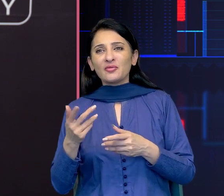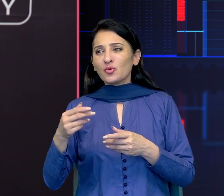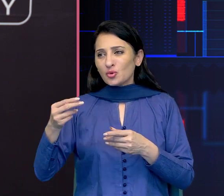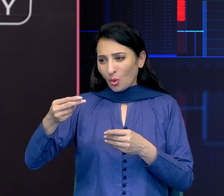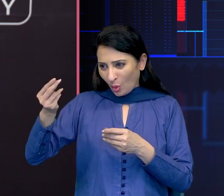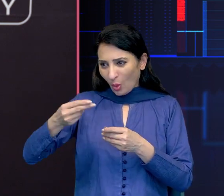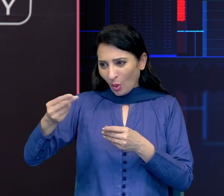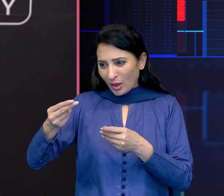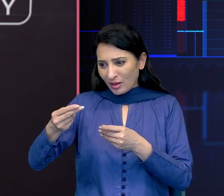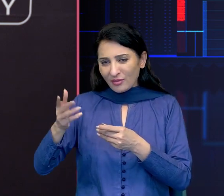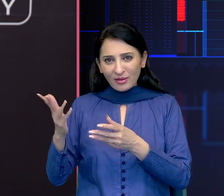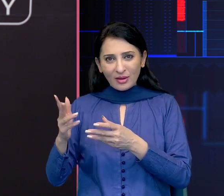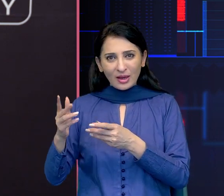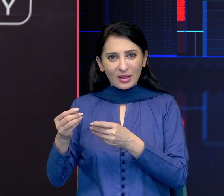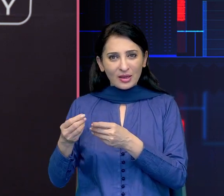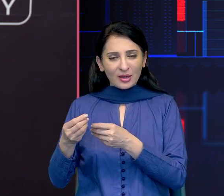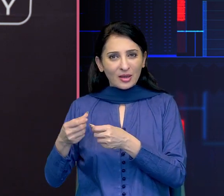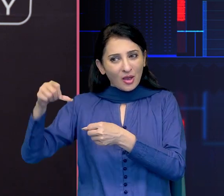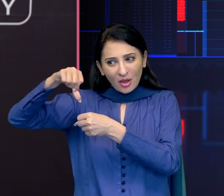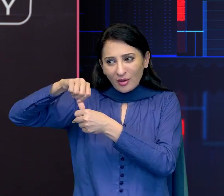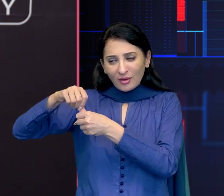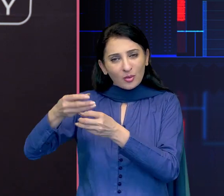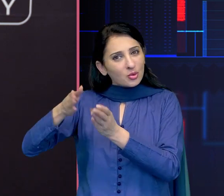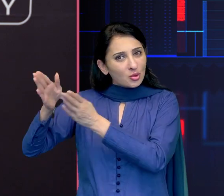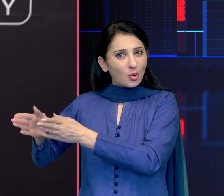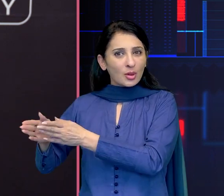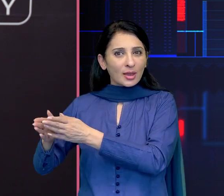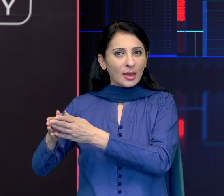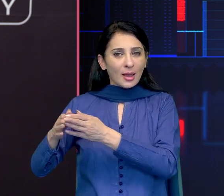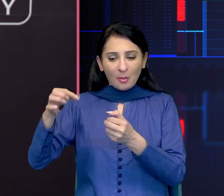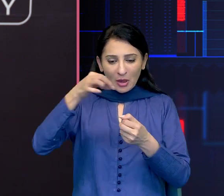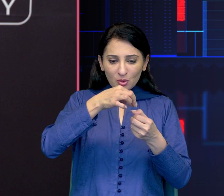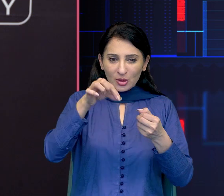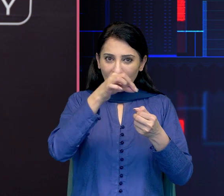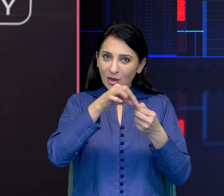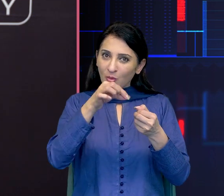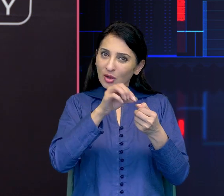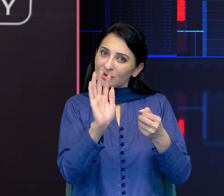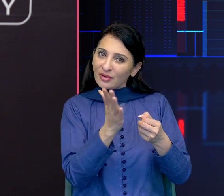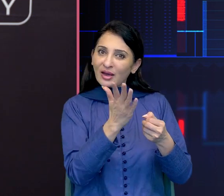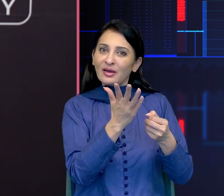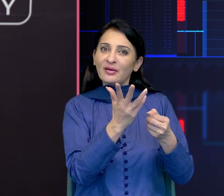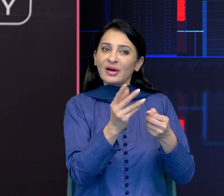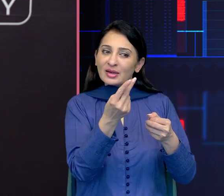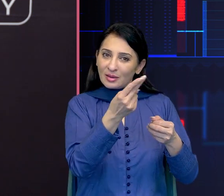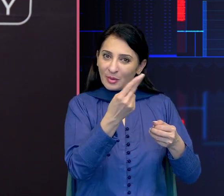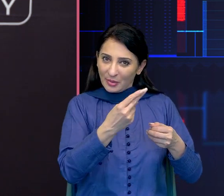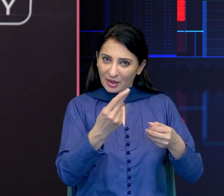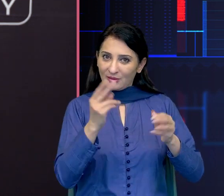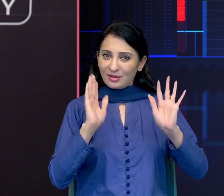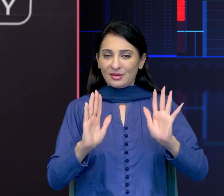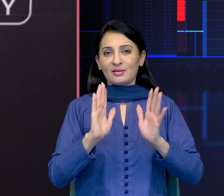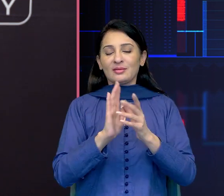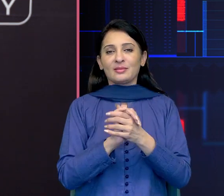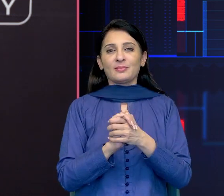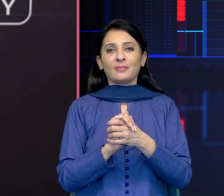and lipsticks and acids. I mean, this is how my base